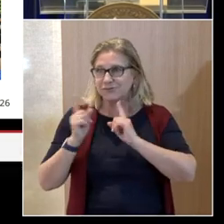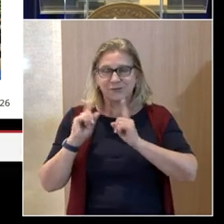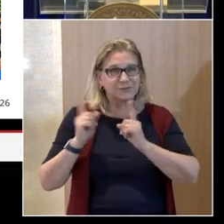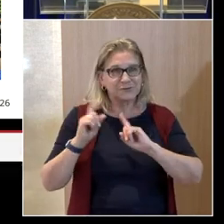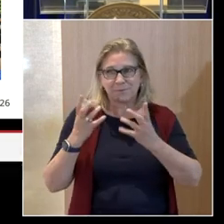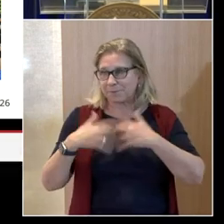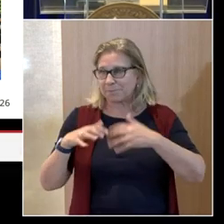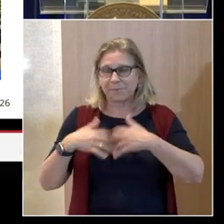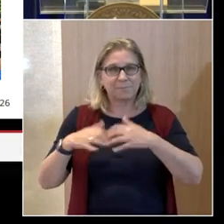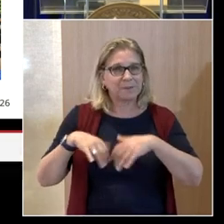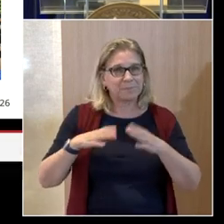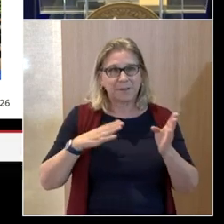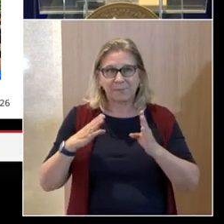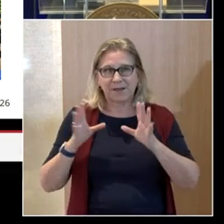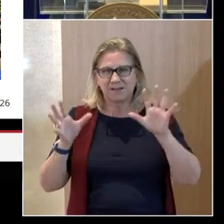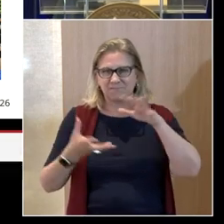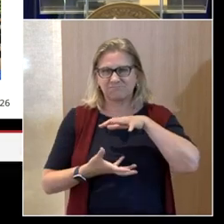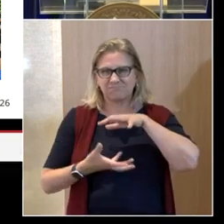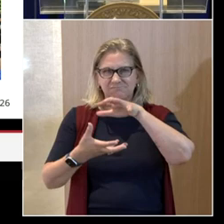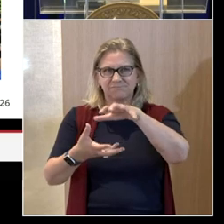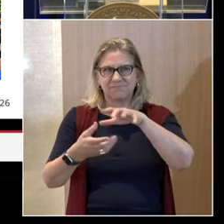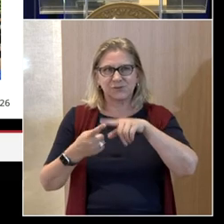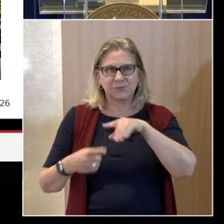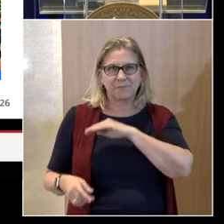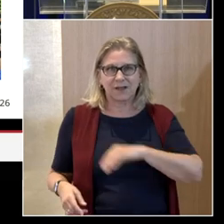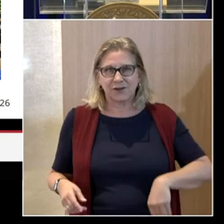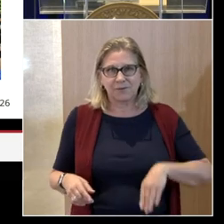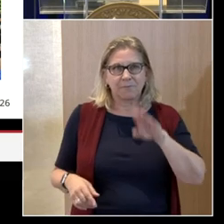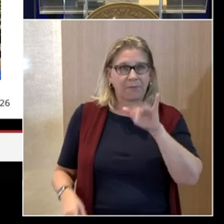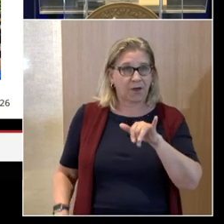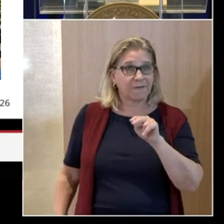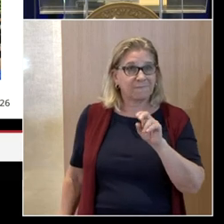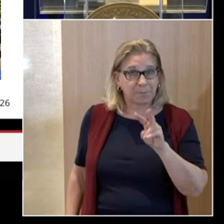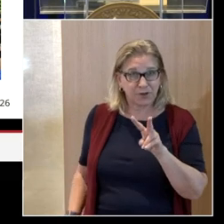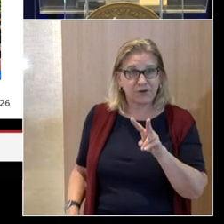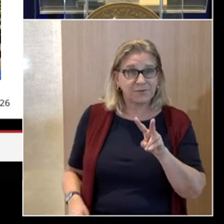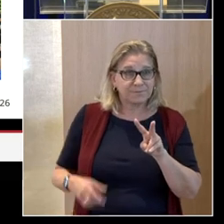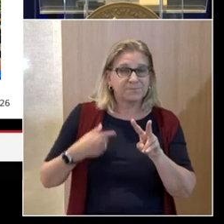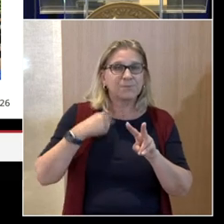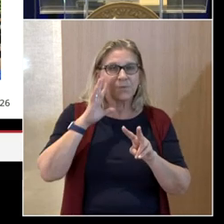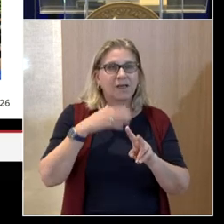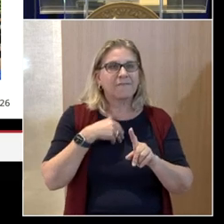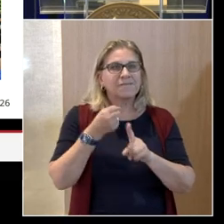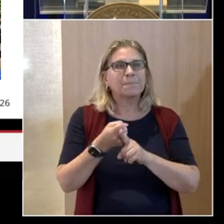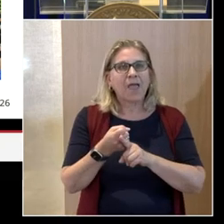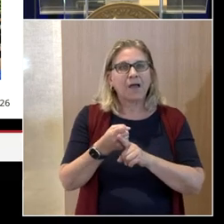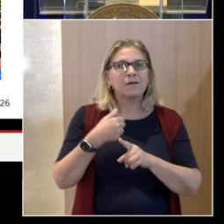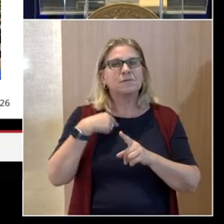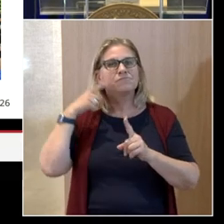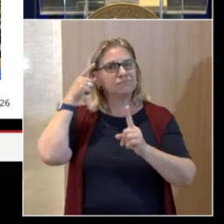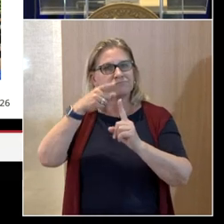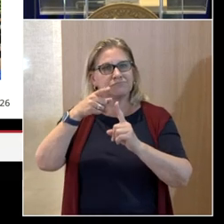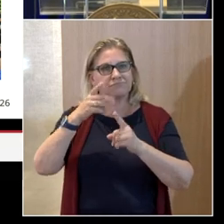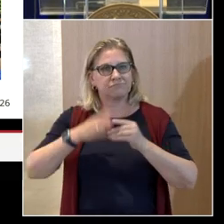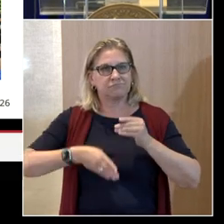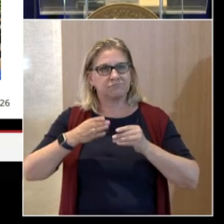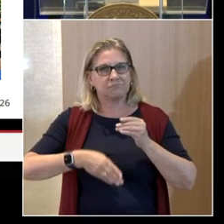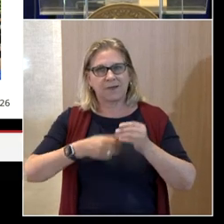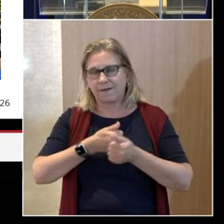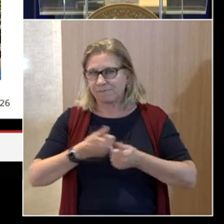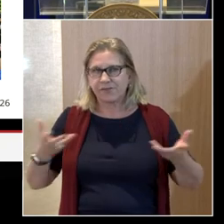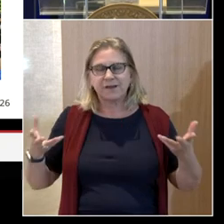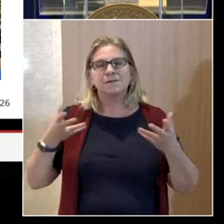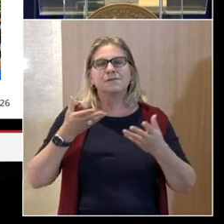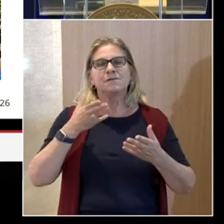the budget season starts then. So if we want to really have that impact, that is the goal we're shooting for. And